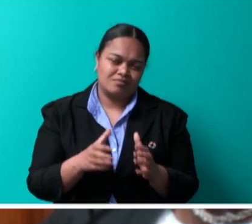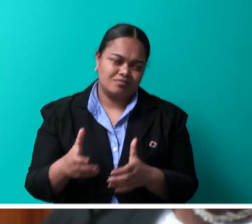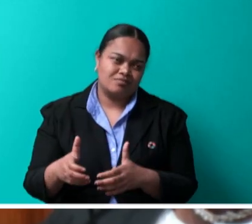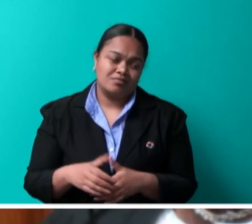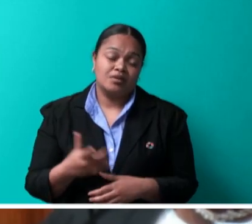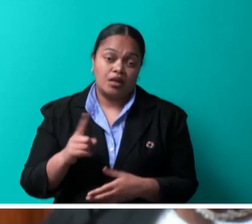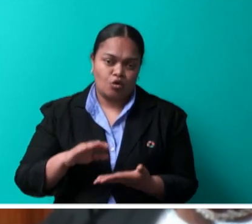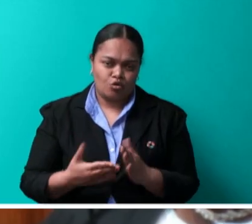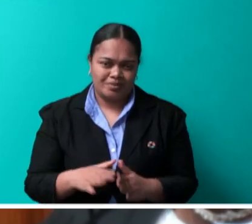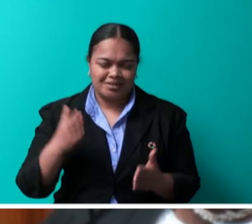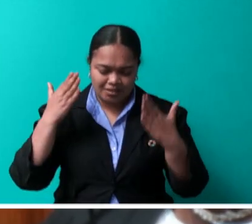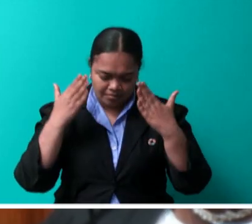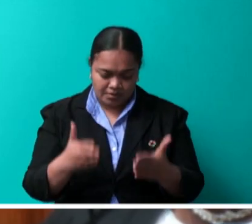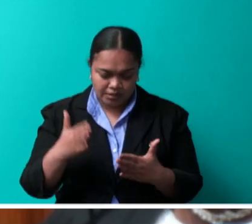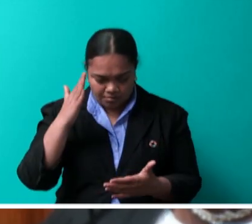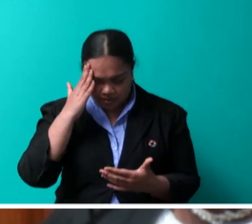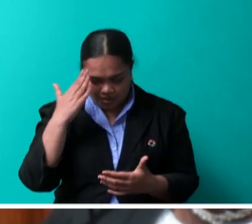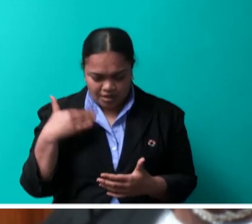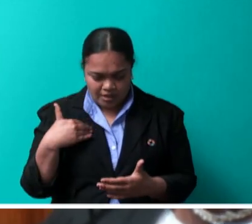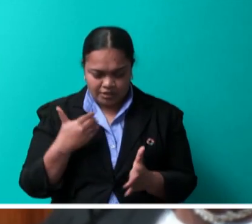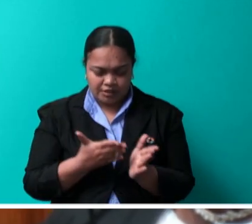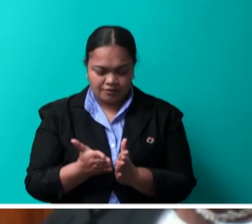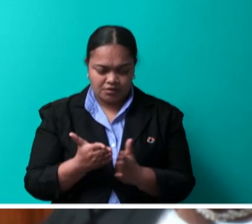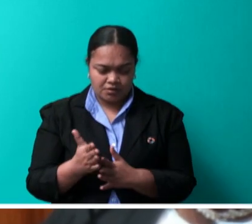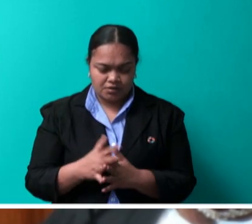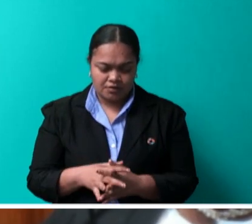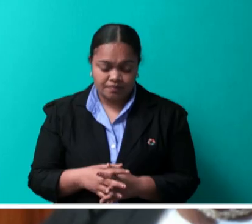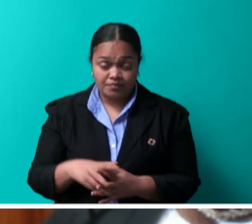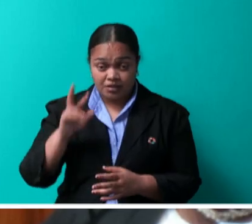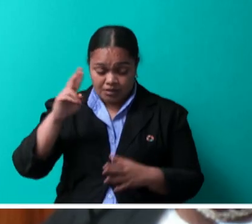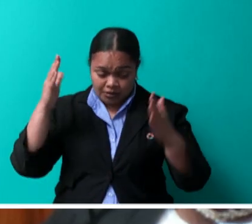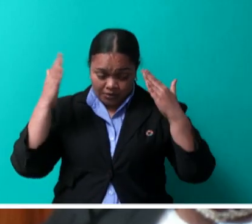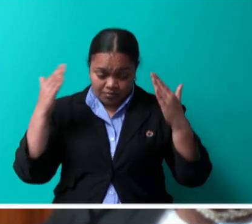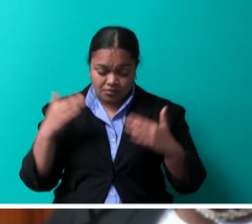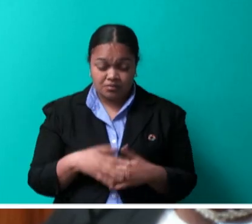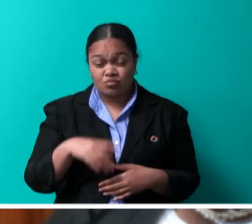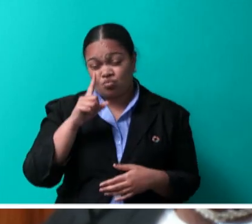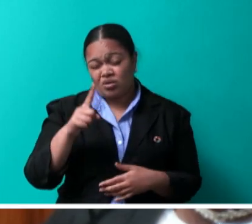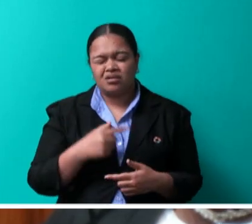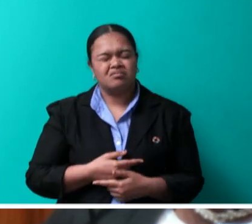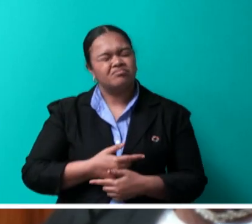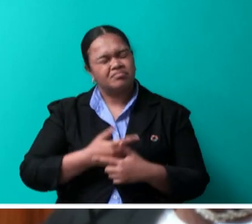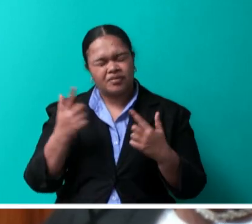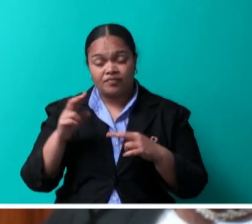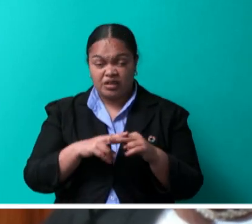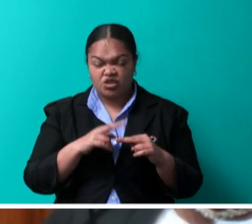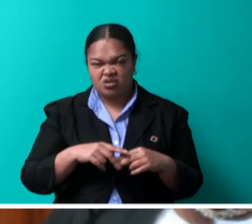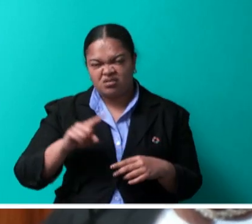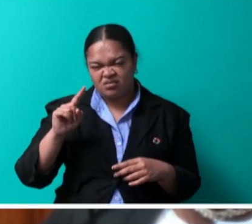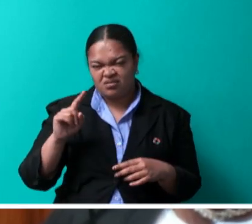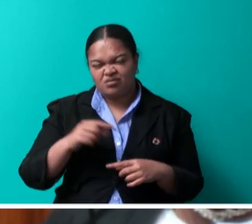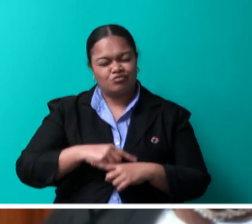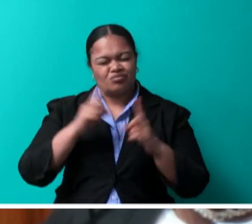and community-based mental health services. Mr. Speaker, sir, one of Fiji's greatest public